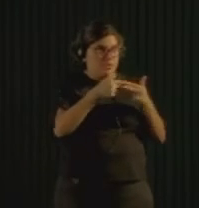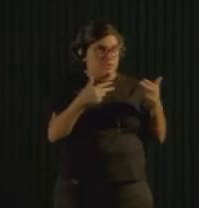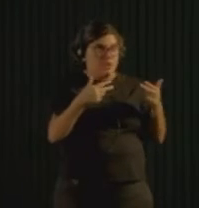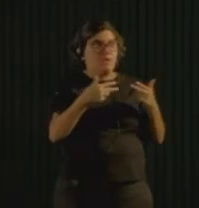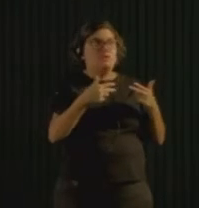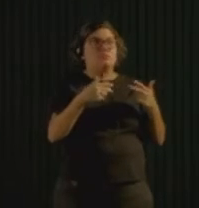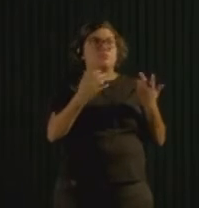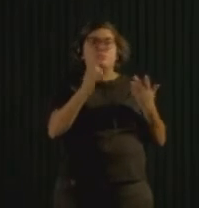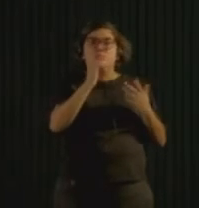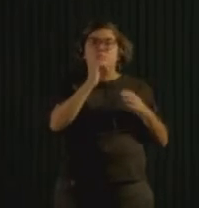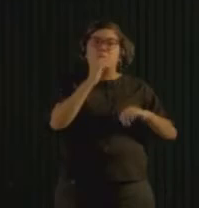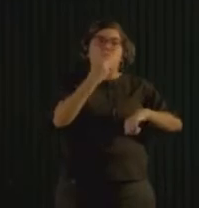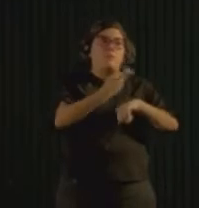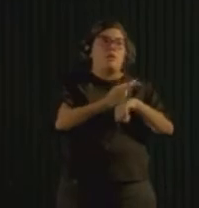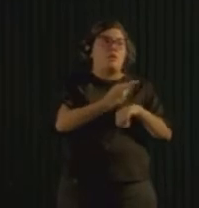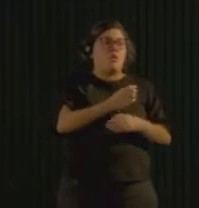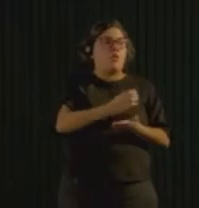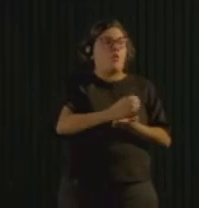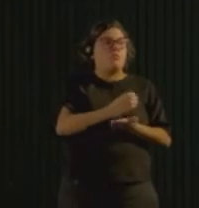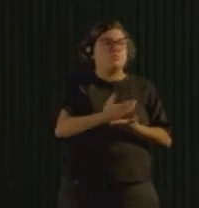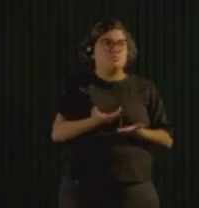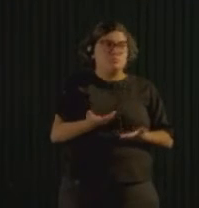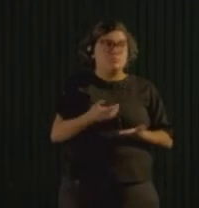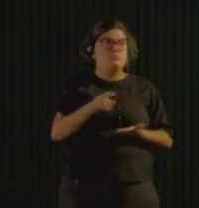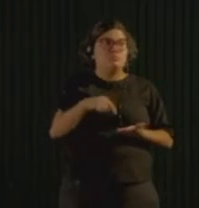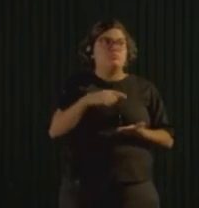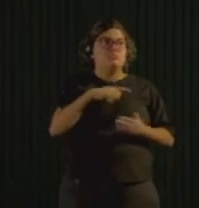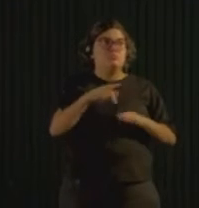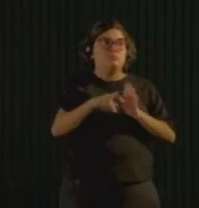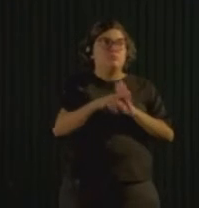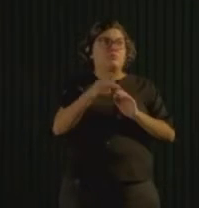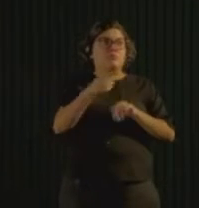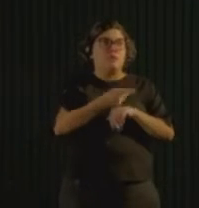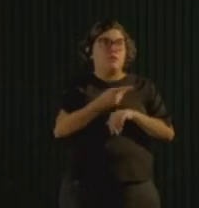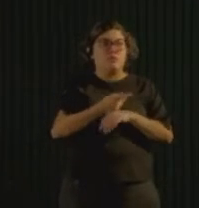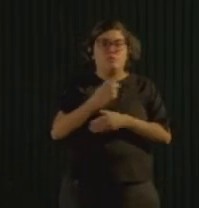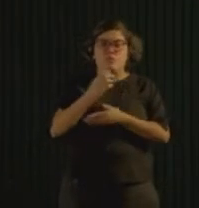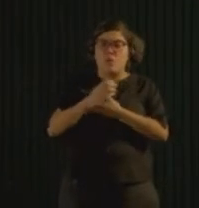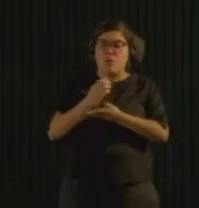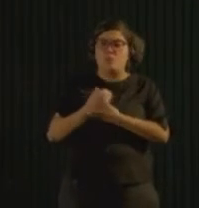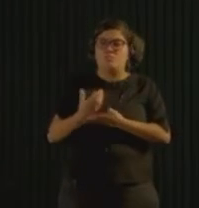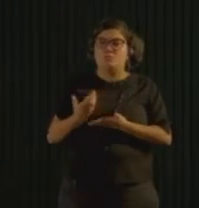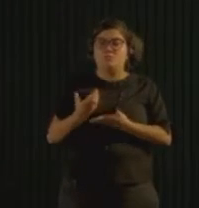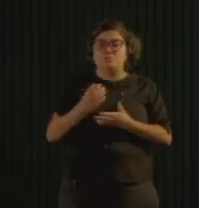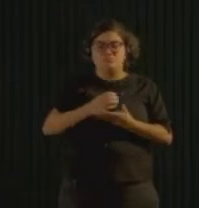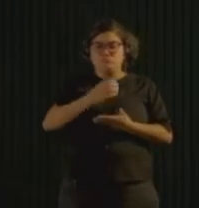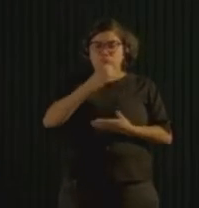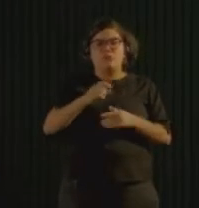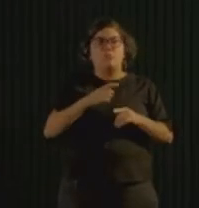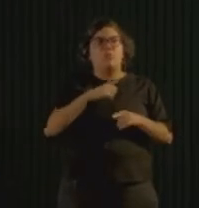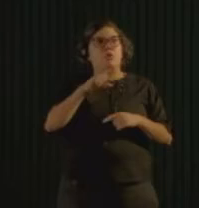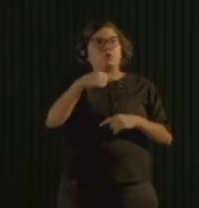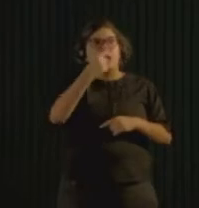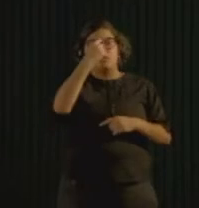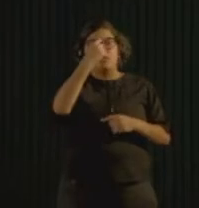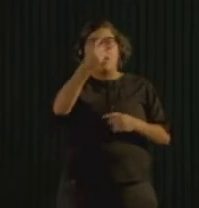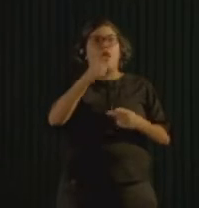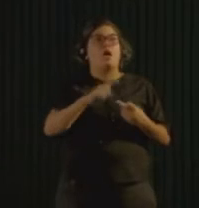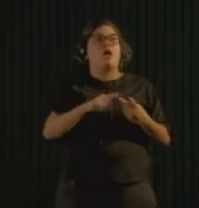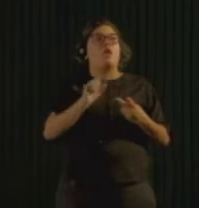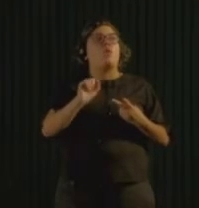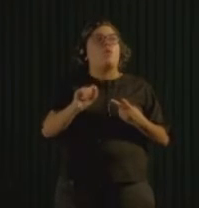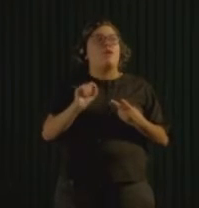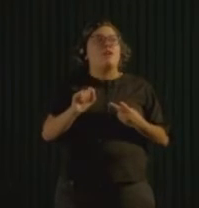looking like a cup. And then there's the third, which is the idea of the object. And in a plastic cup, the idea is to hold a beverage that you can